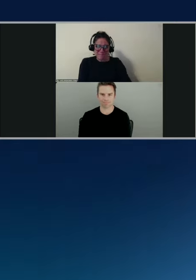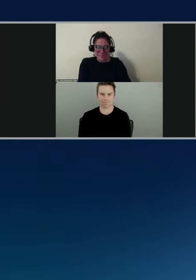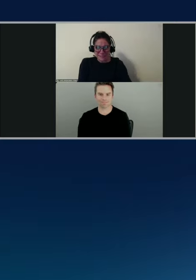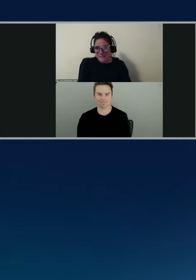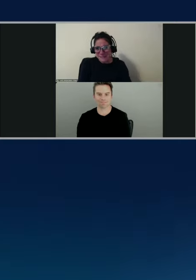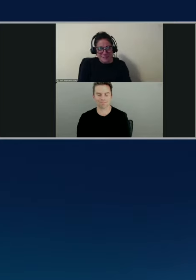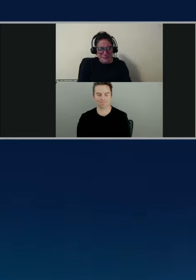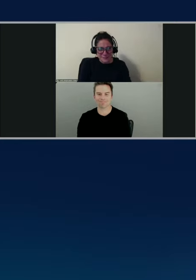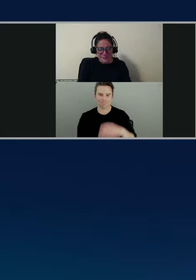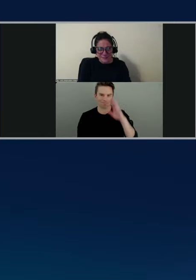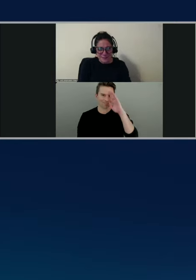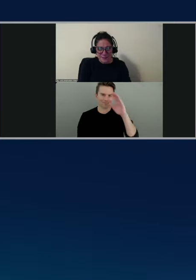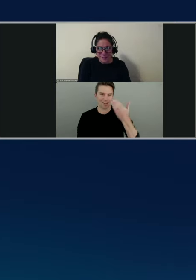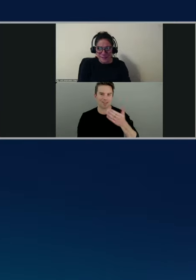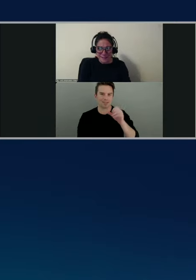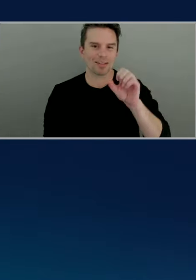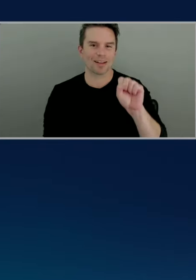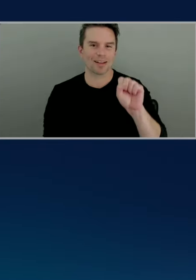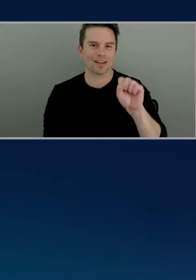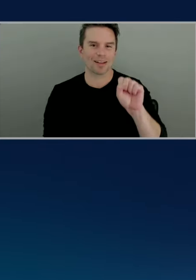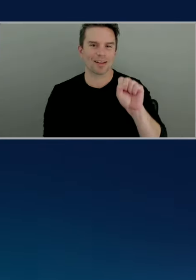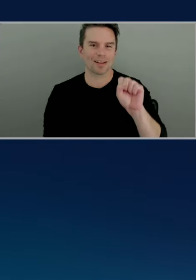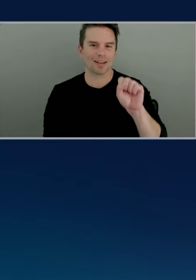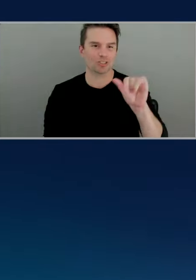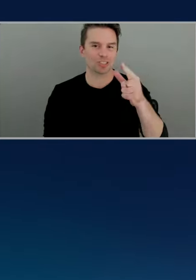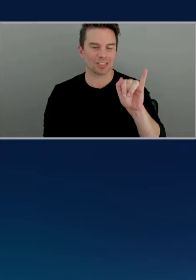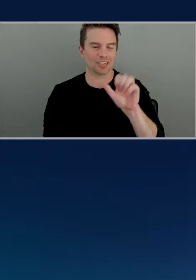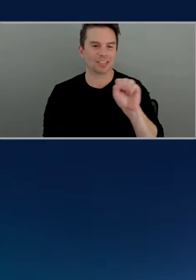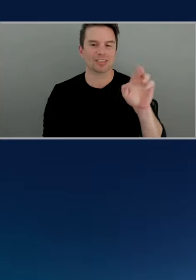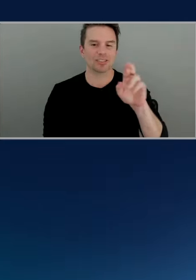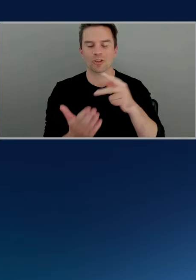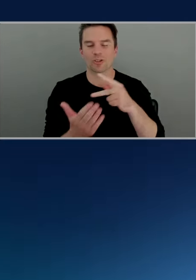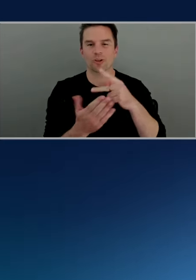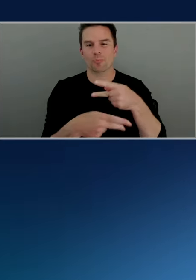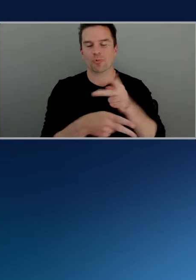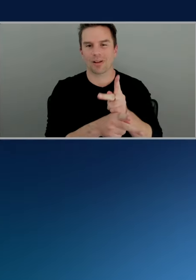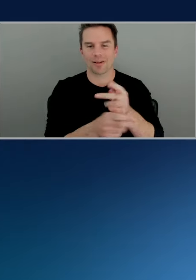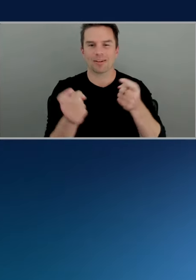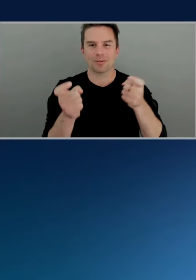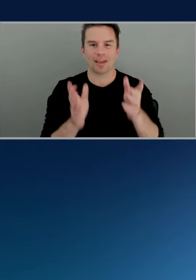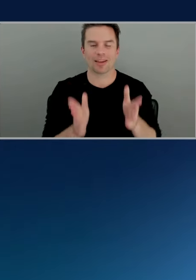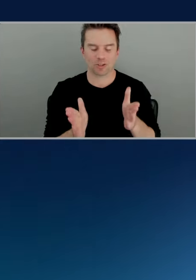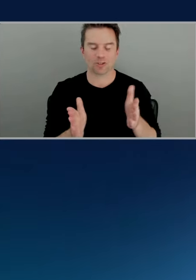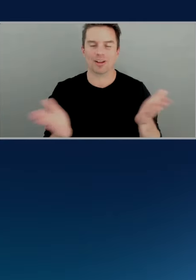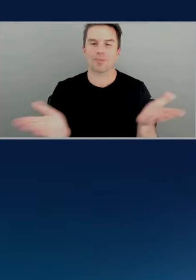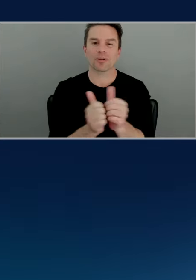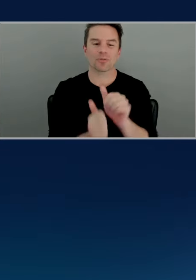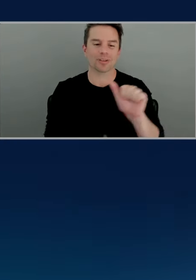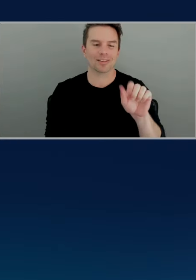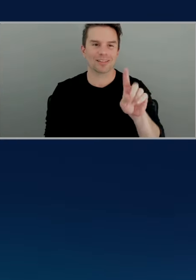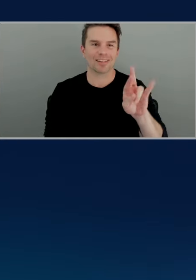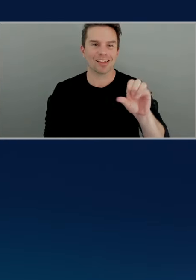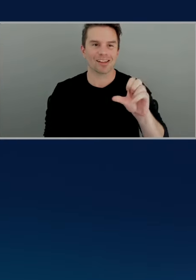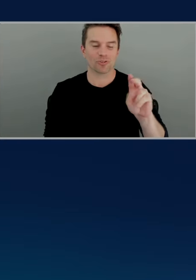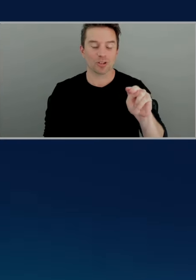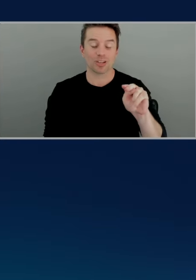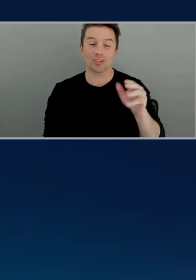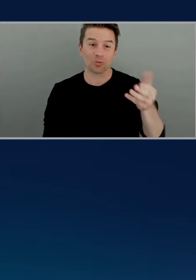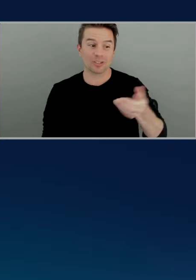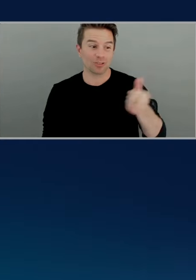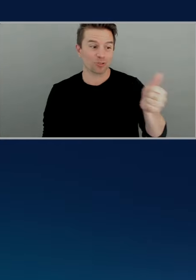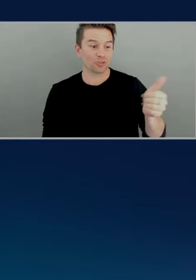here at AWS, and I'm joined by one of my favorite people to host with. Adrian, do you want to introduce yourself again? Sure. Hey everyone. For those joining us, my name